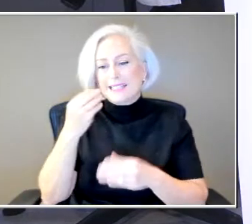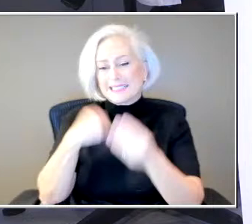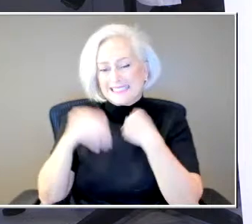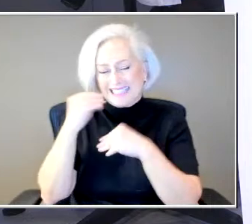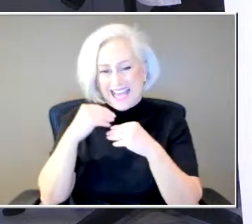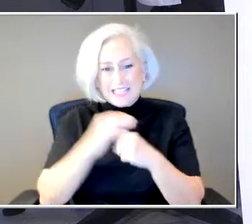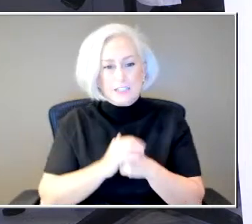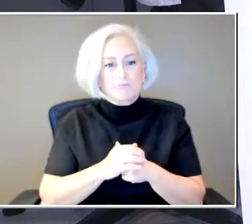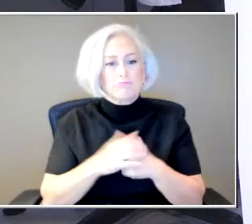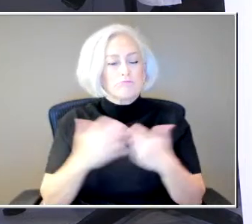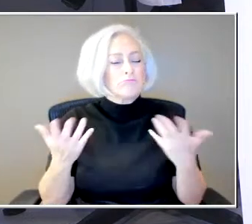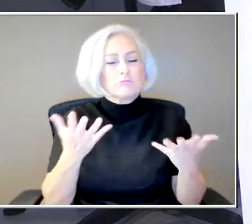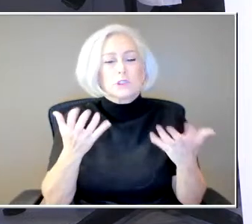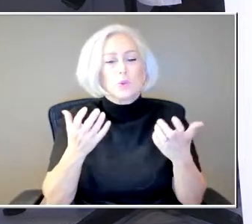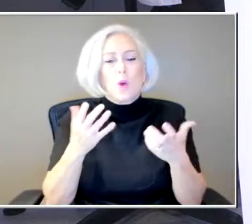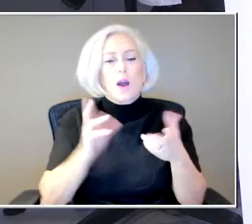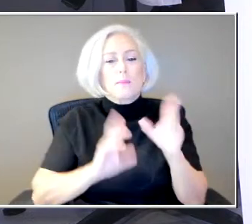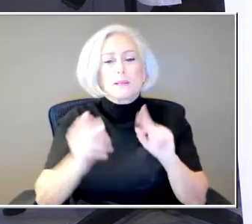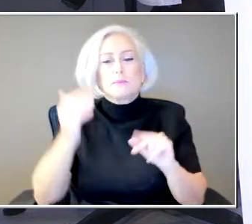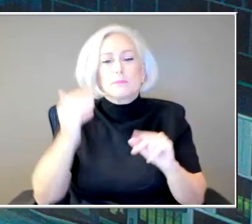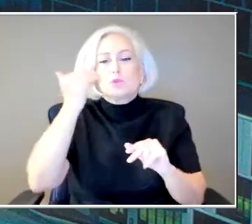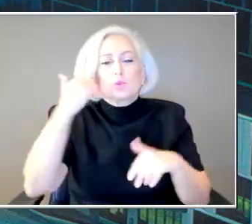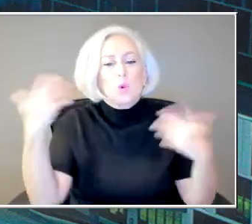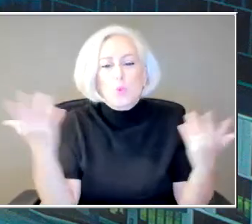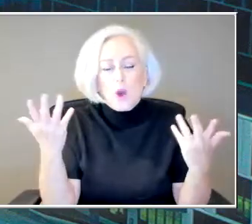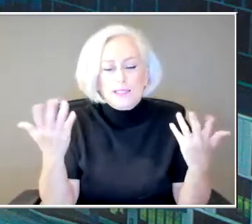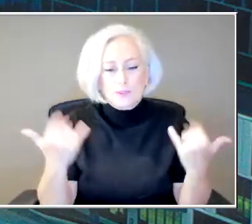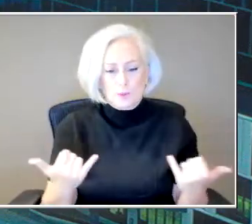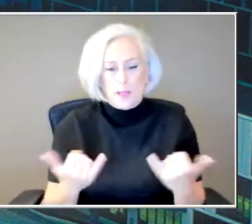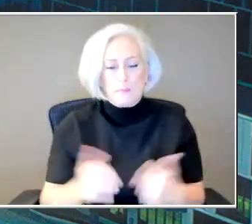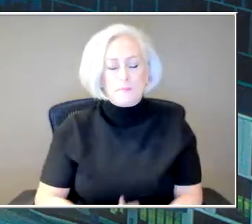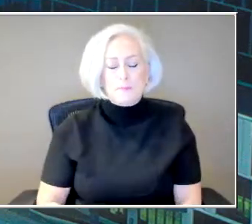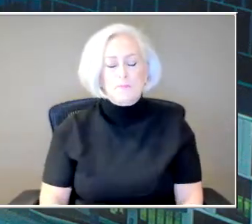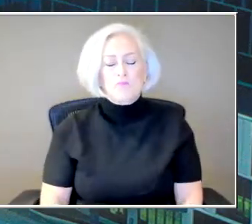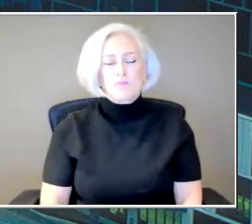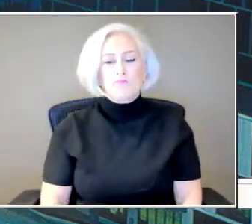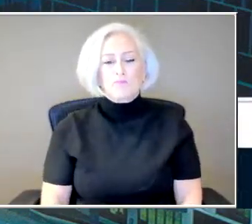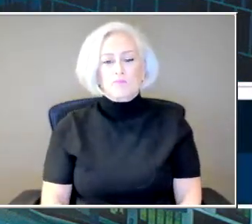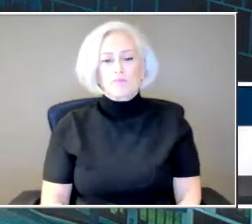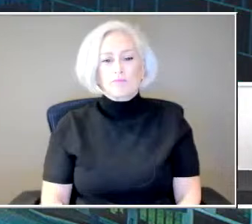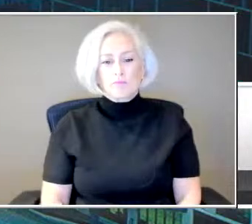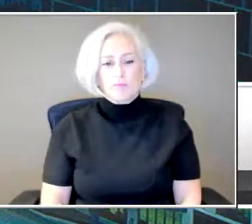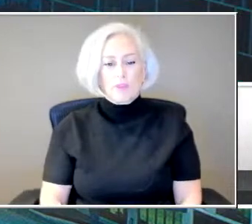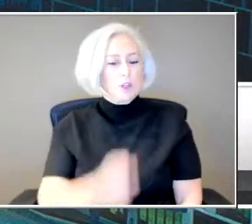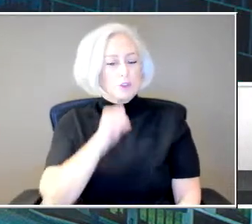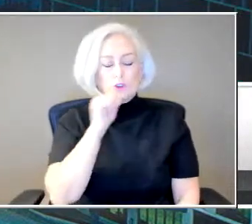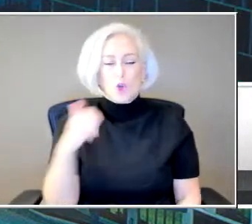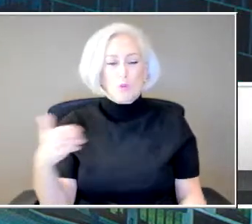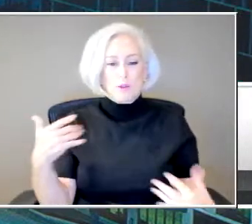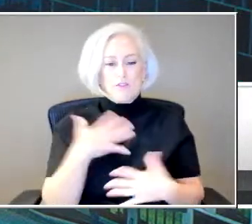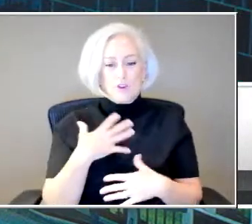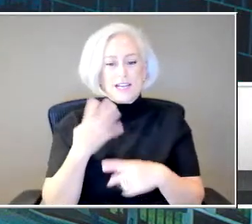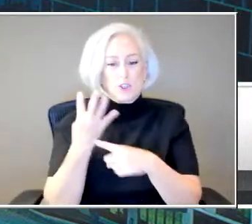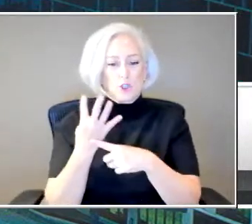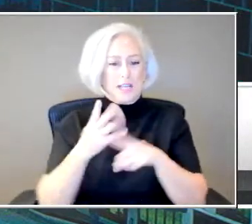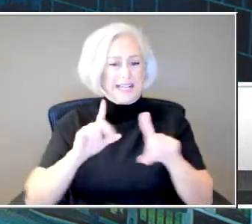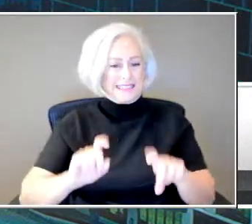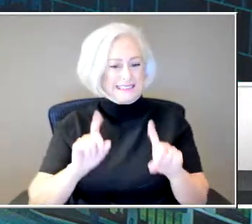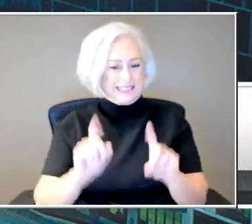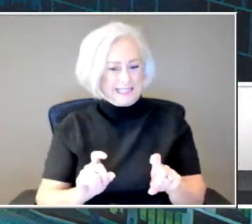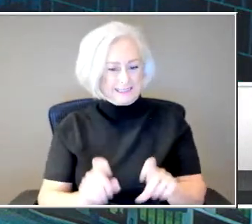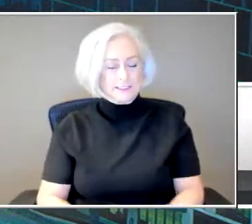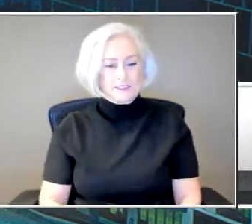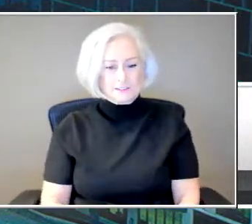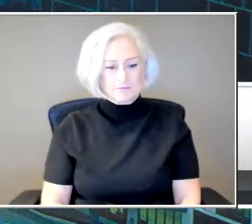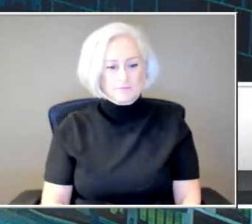today, Dr. Banzel, from this conversation? I would say don't be afraid of genetic testing. So know